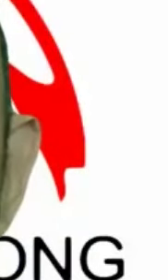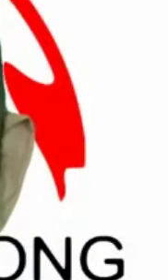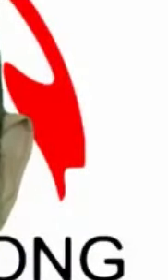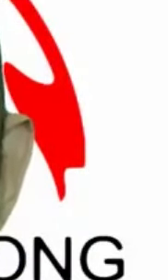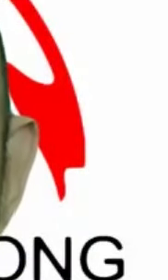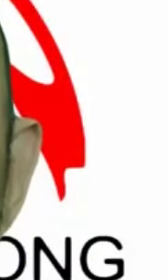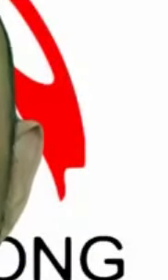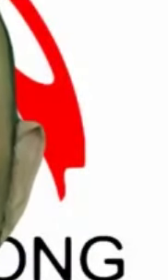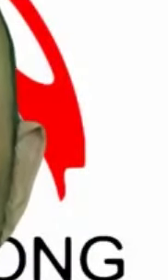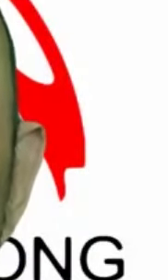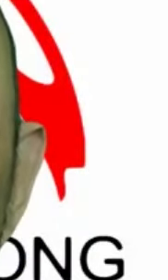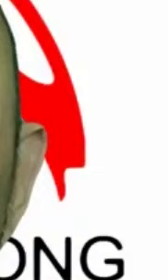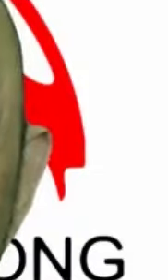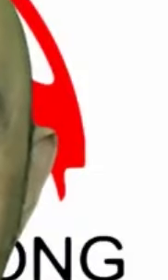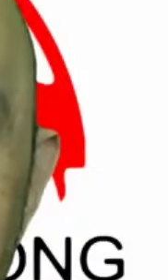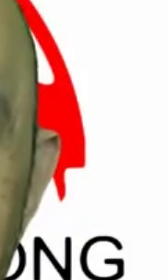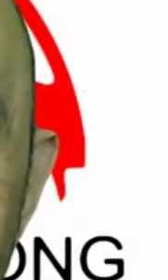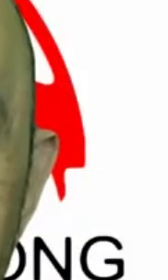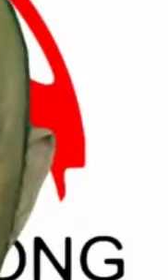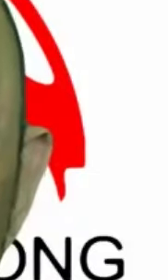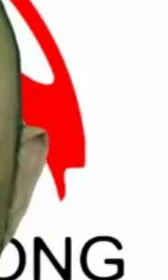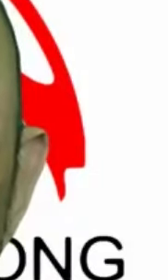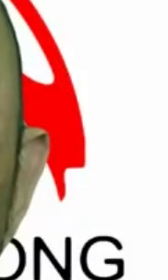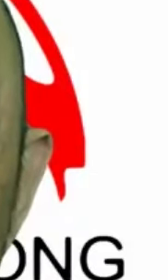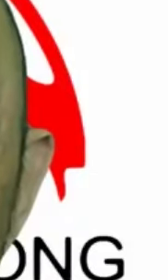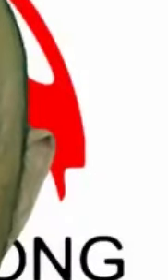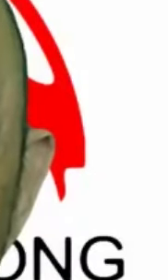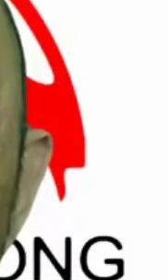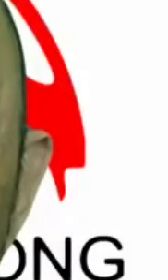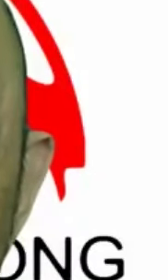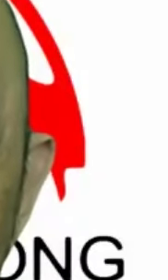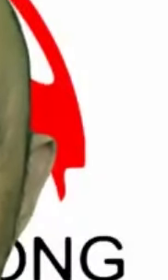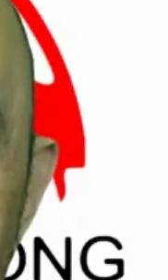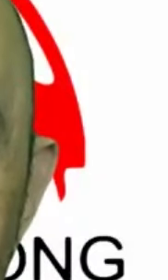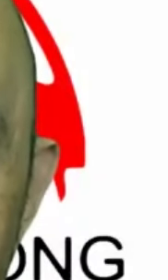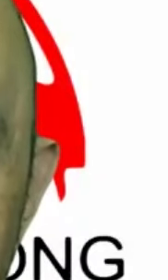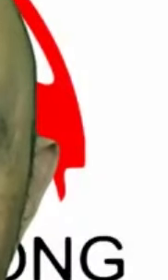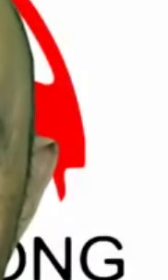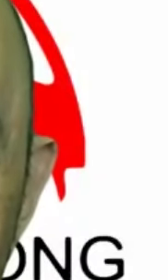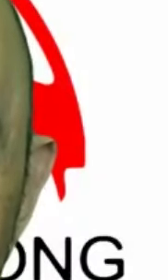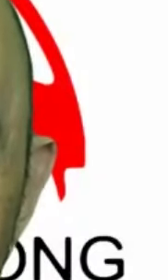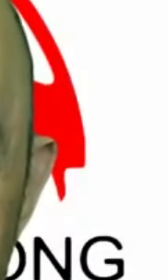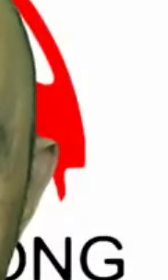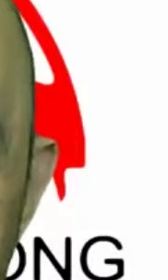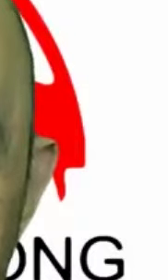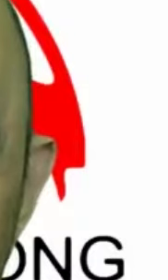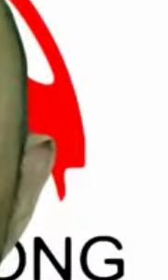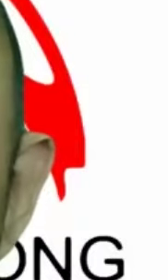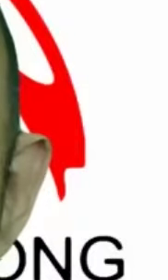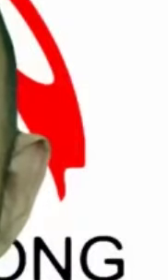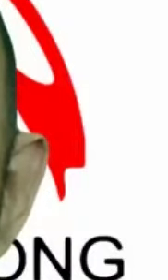the instrument with all the indicators shows that we can use applied knowledge in order to